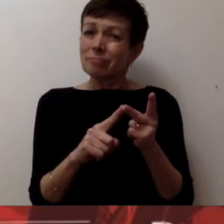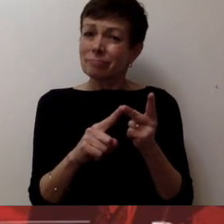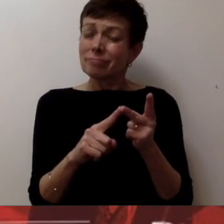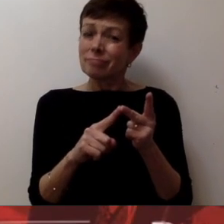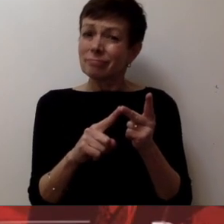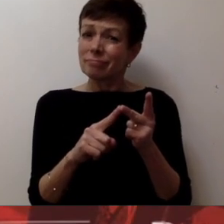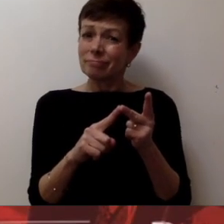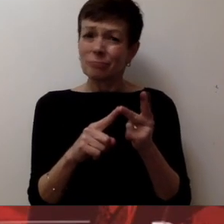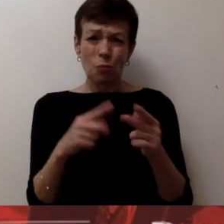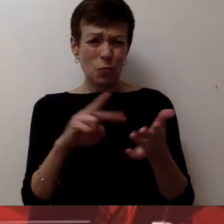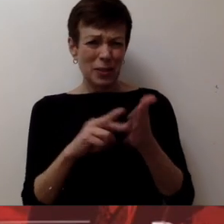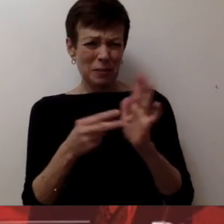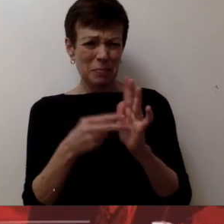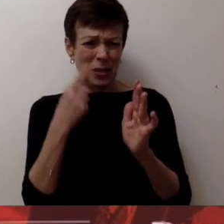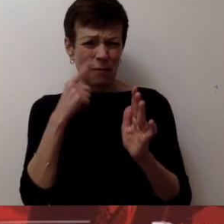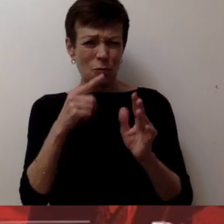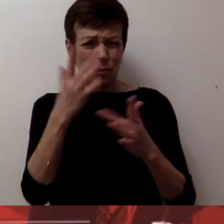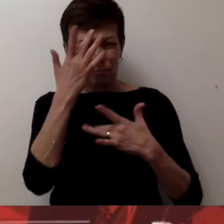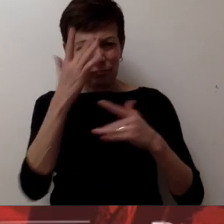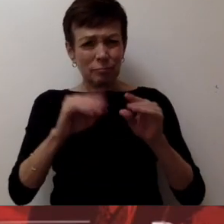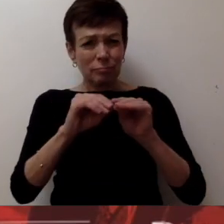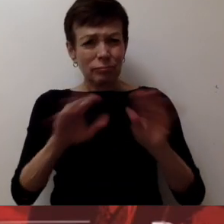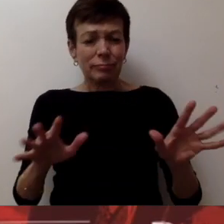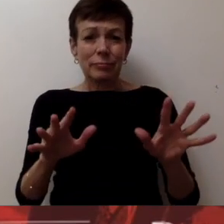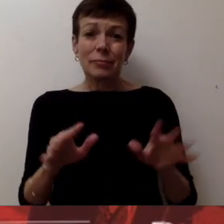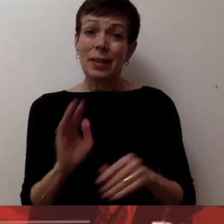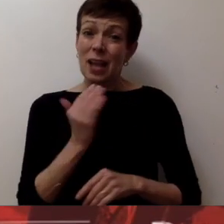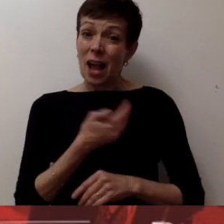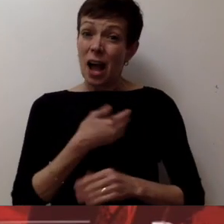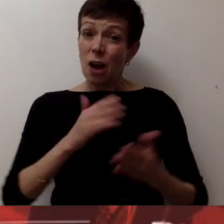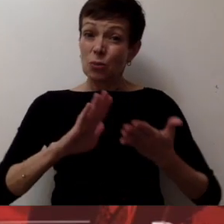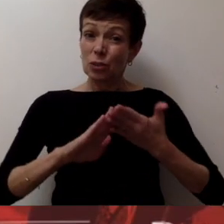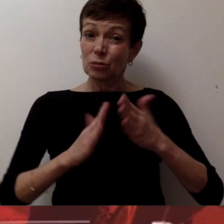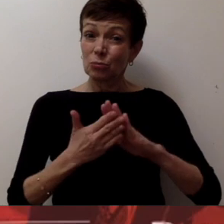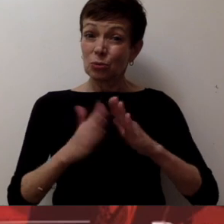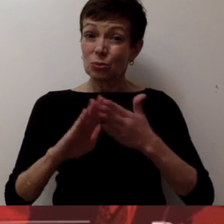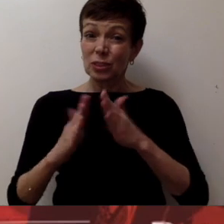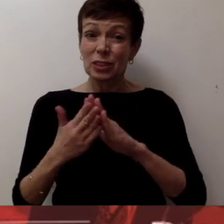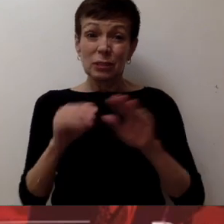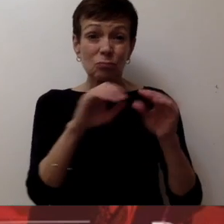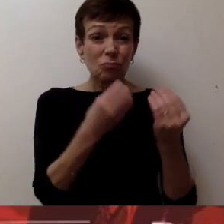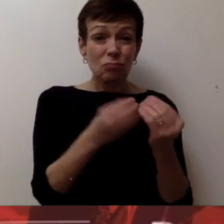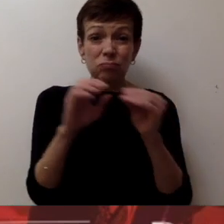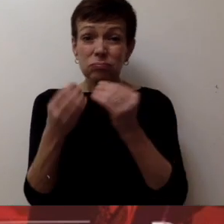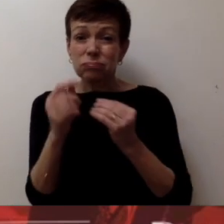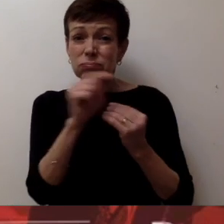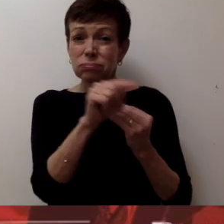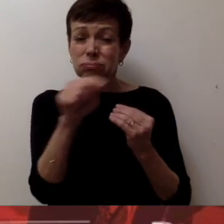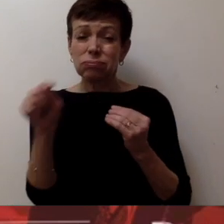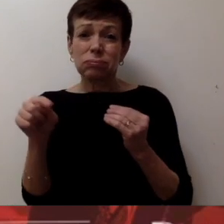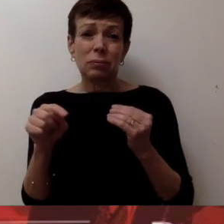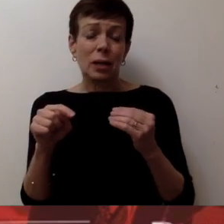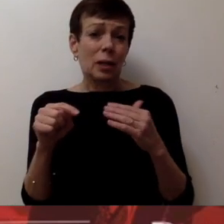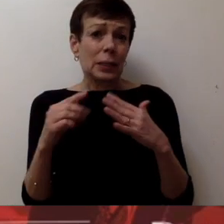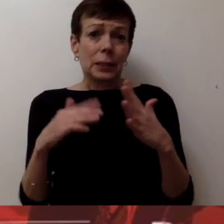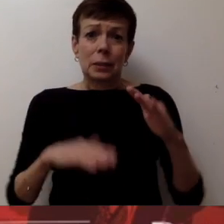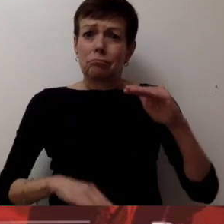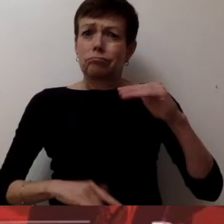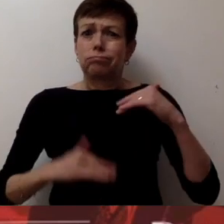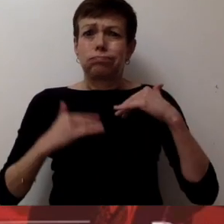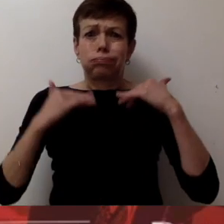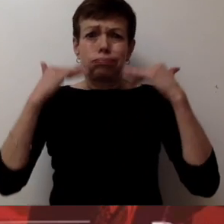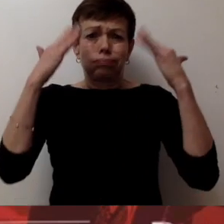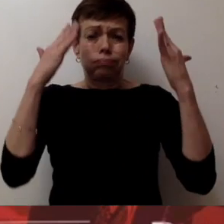of the fact that our community agencies have limited capacity to be able to manage an